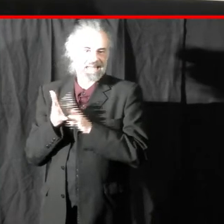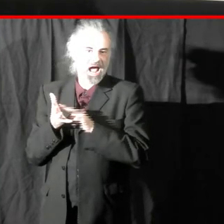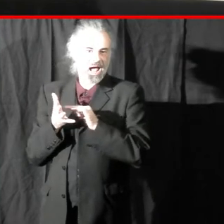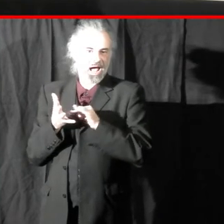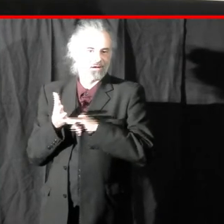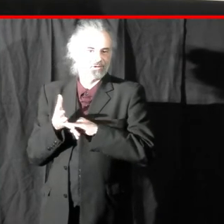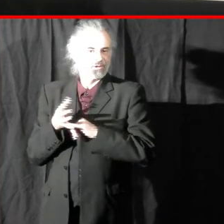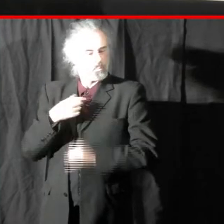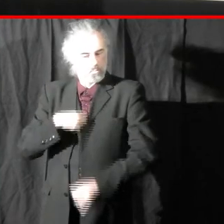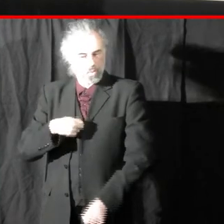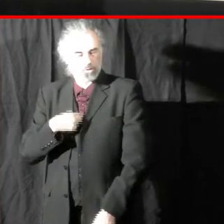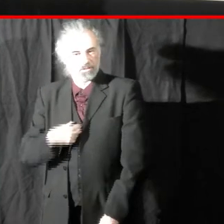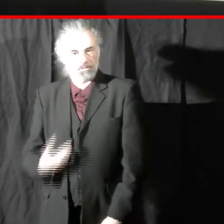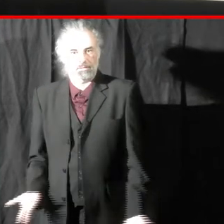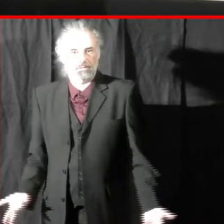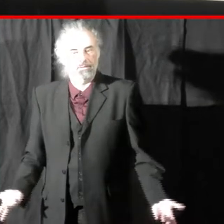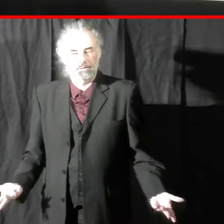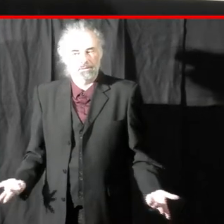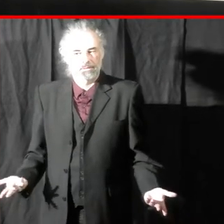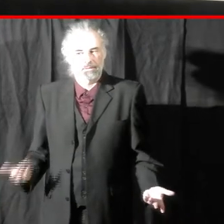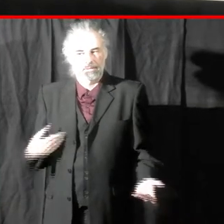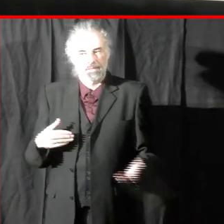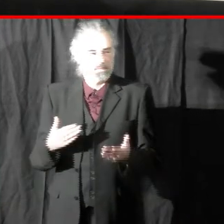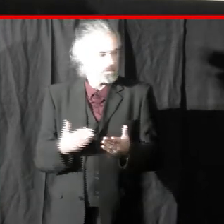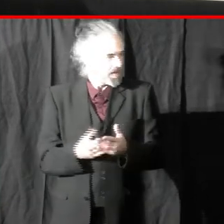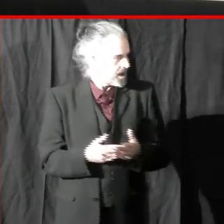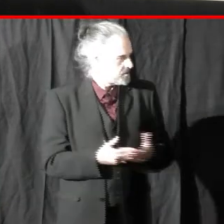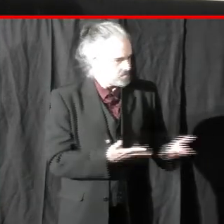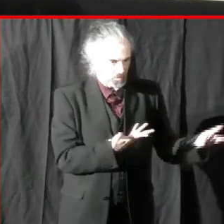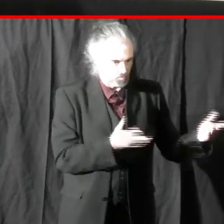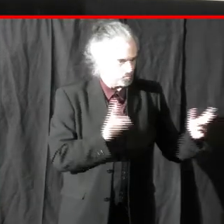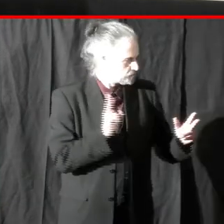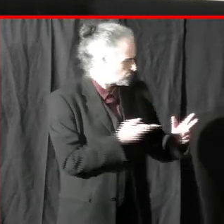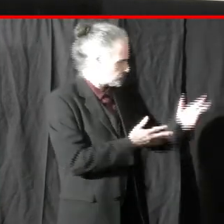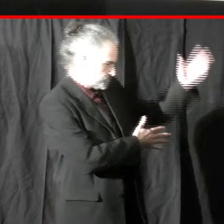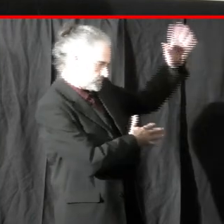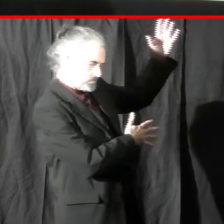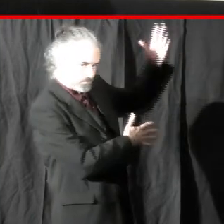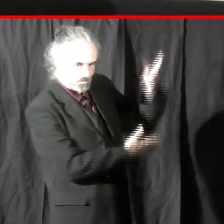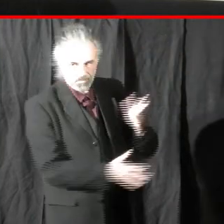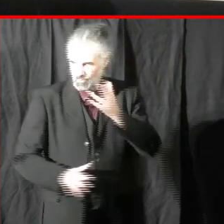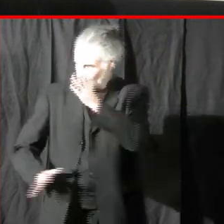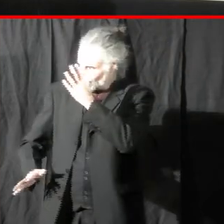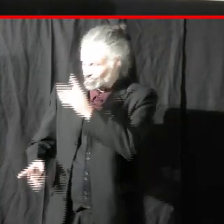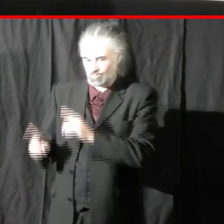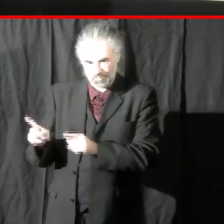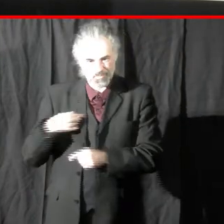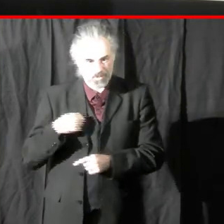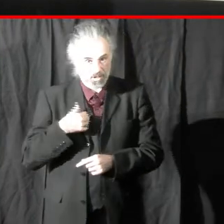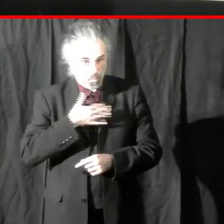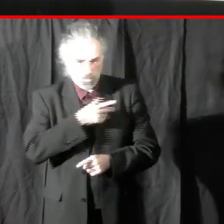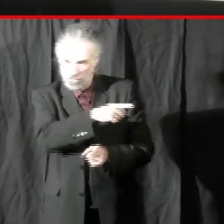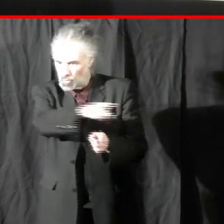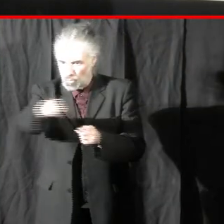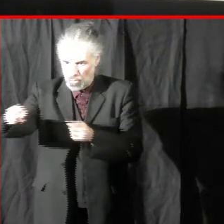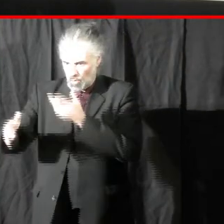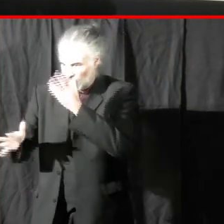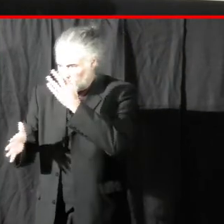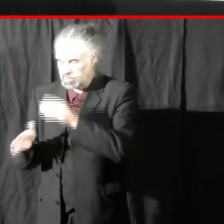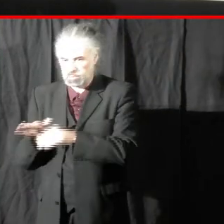I want you now to turn to the person closest to you, and I want you to have a chat